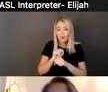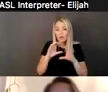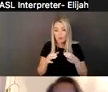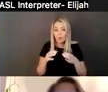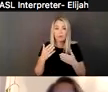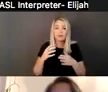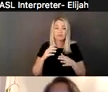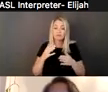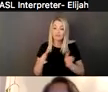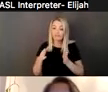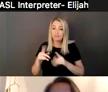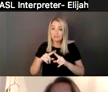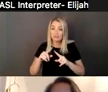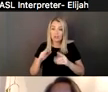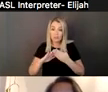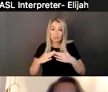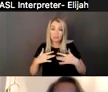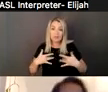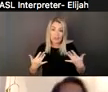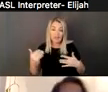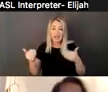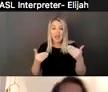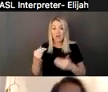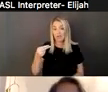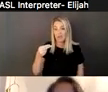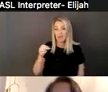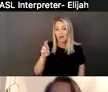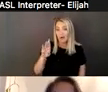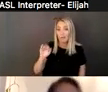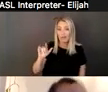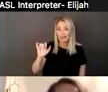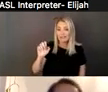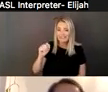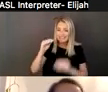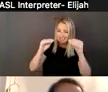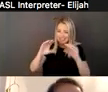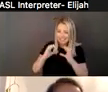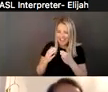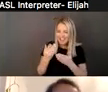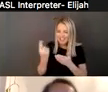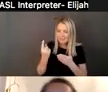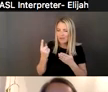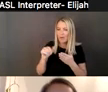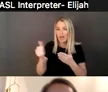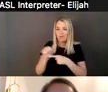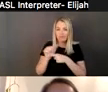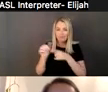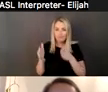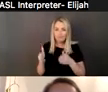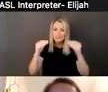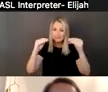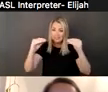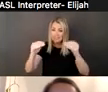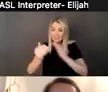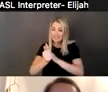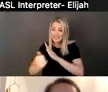a dinner, a gathering, hiring an herbalist to teach a class, or another practitioner to do some skill building